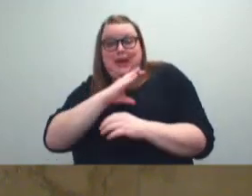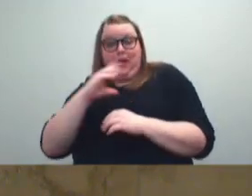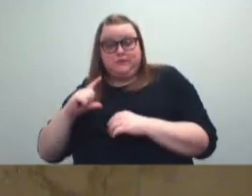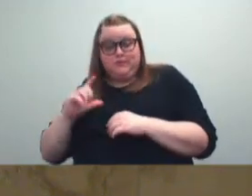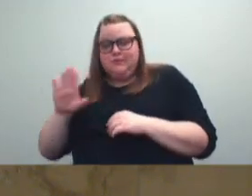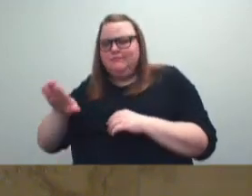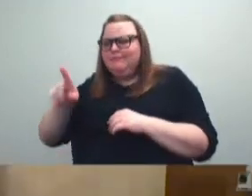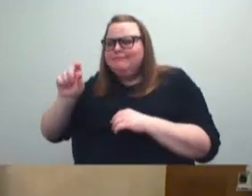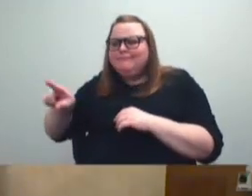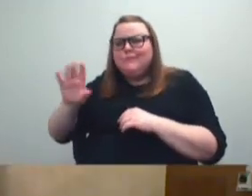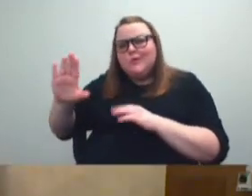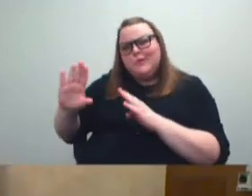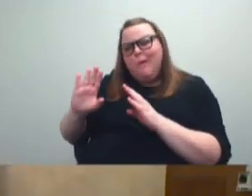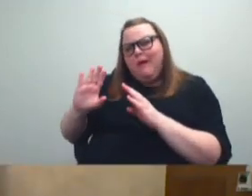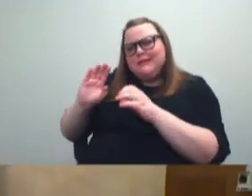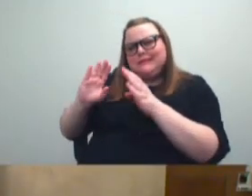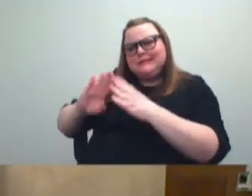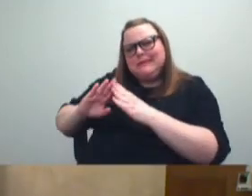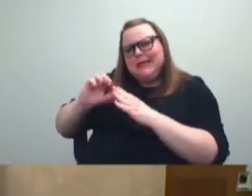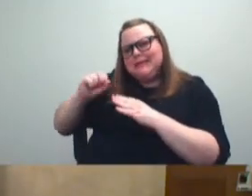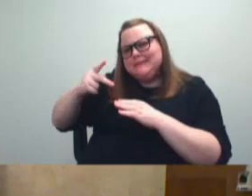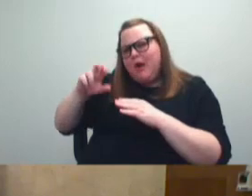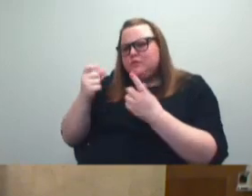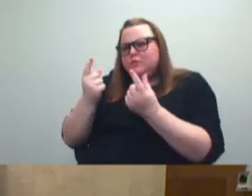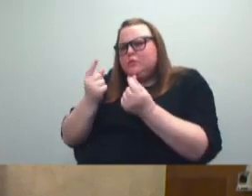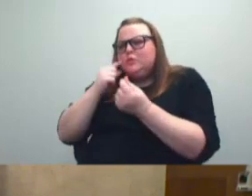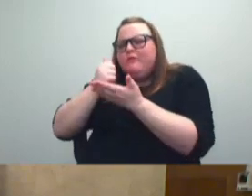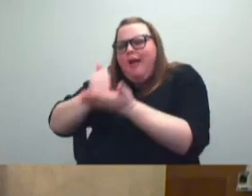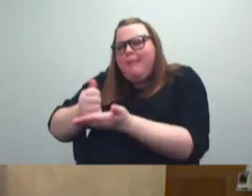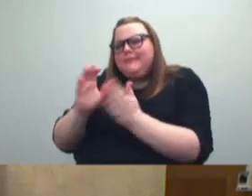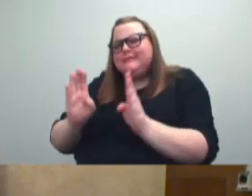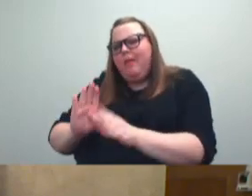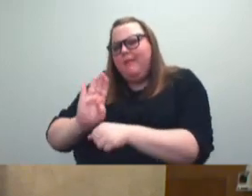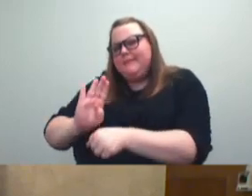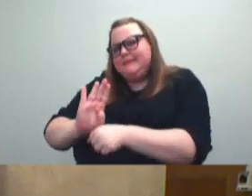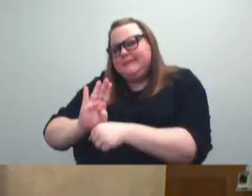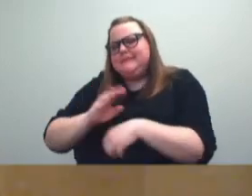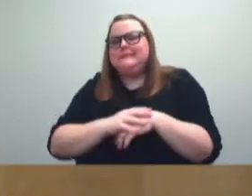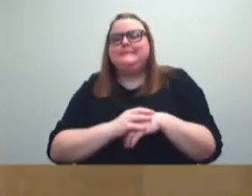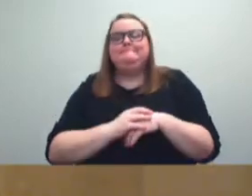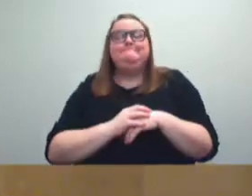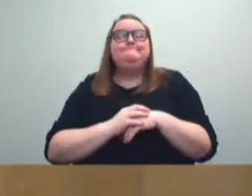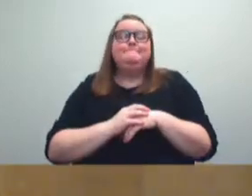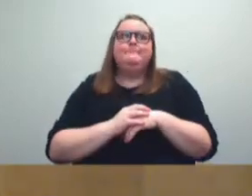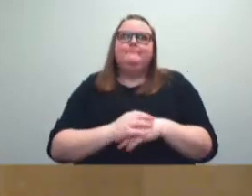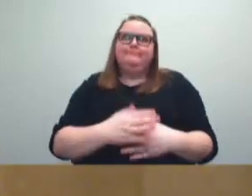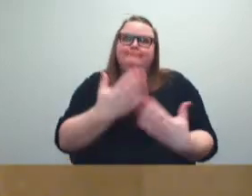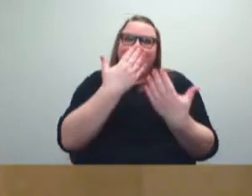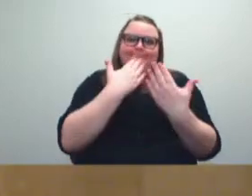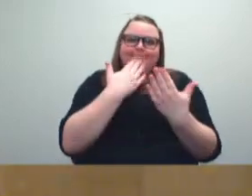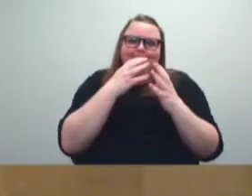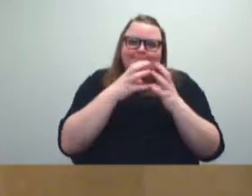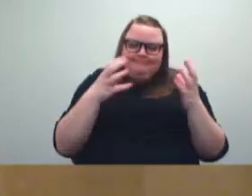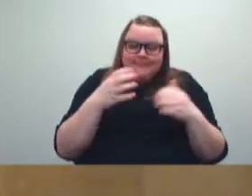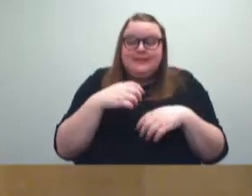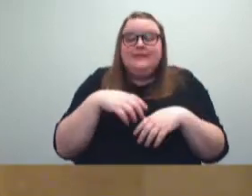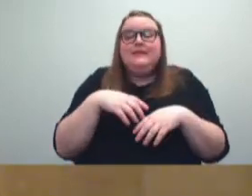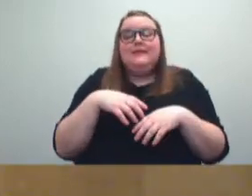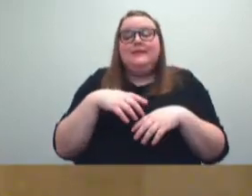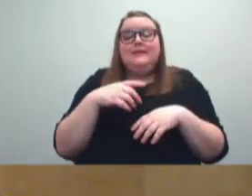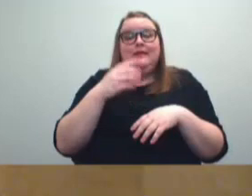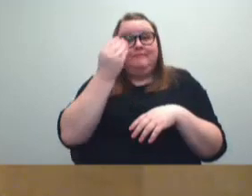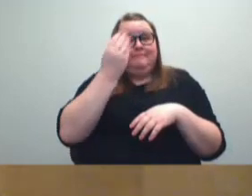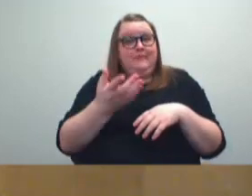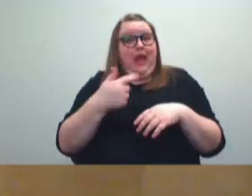small businesses. Thank you so much, Mayor Shivi. It's an honor to be here, and I have to tell you, I've been able to be back in these meetings, and